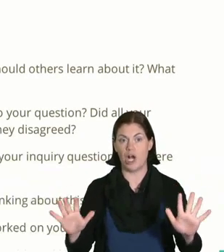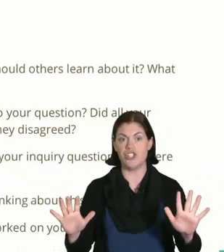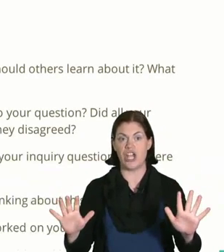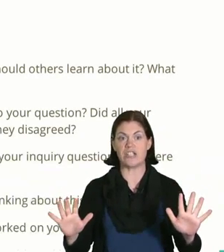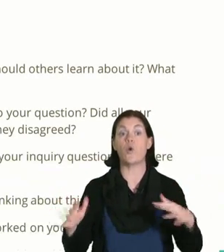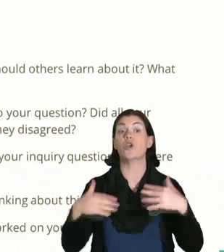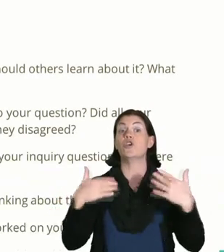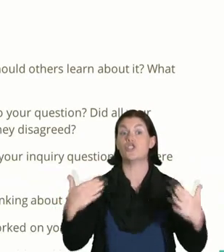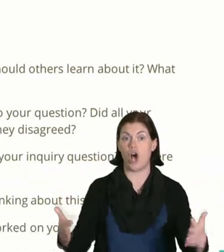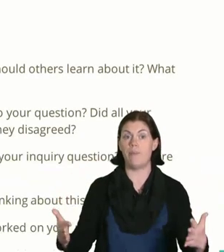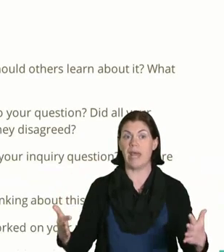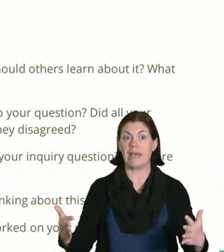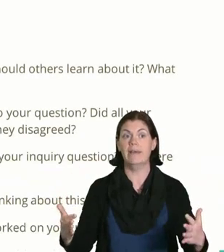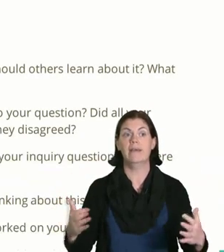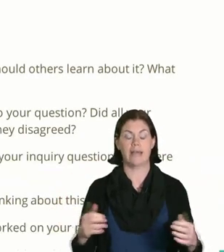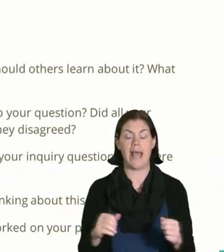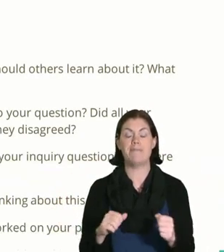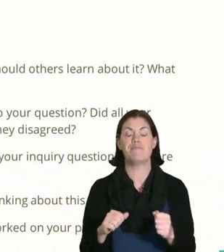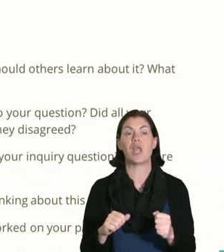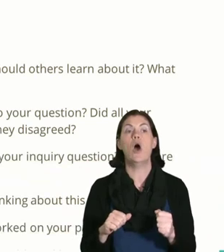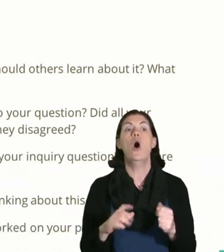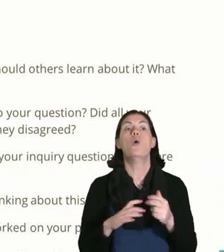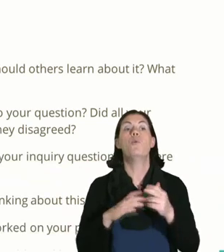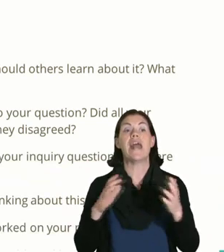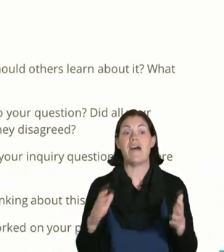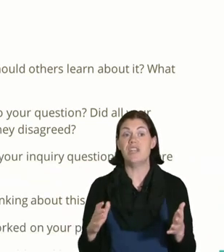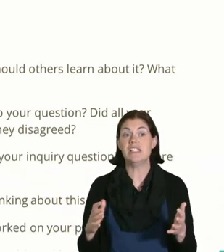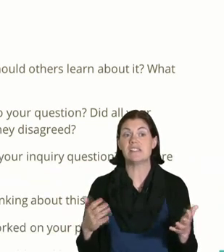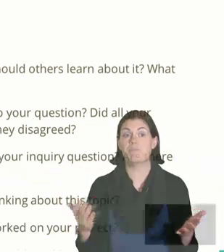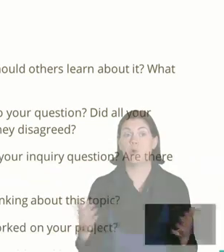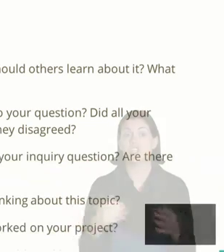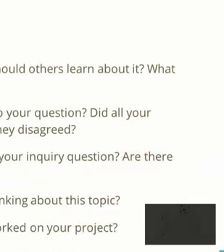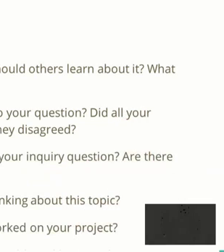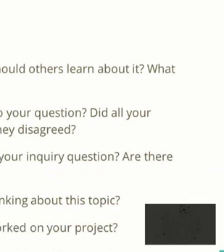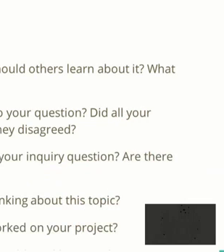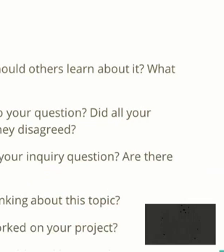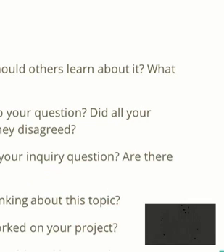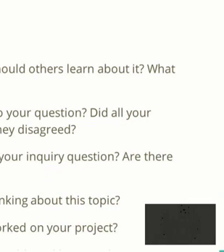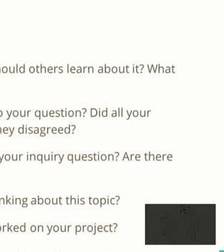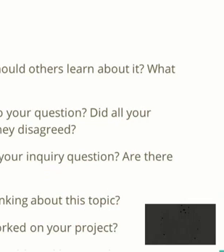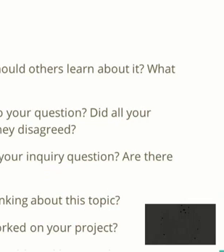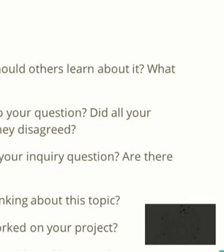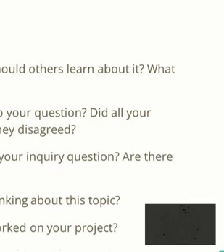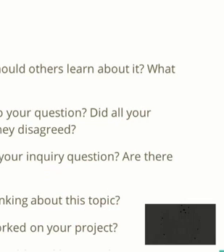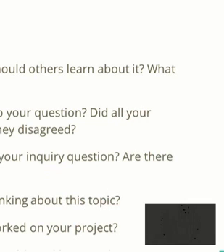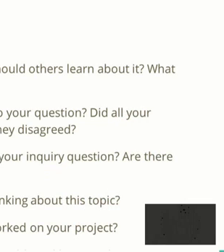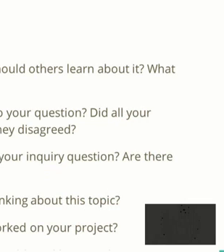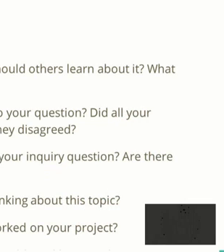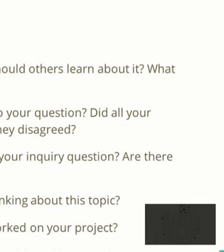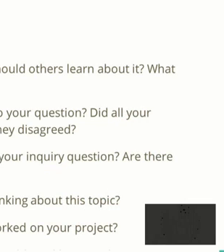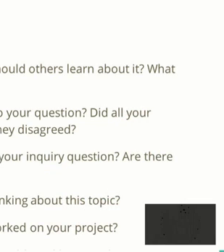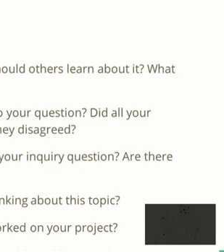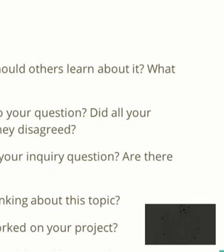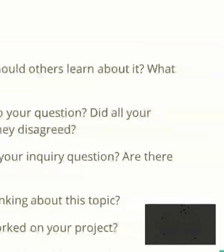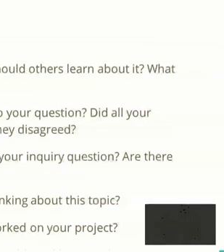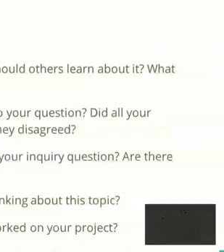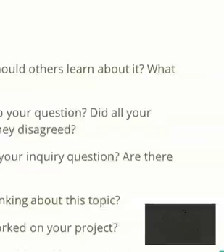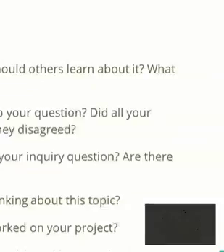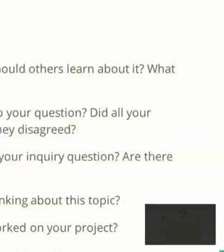your project or your topic? Okay. What evidence supports your answer to your question? Did all your